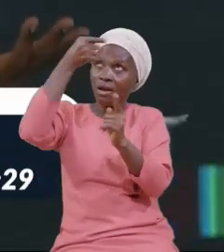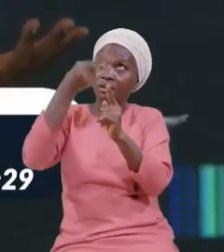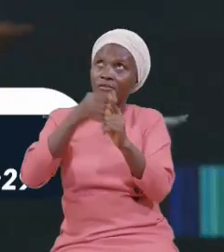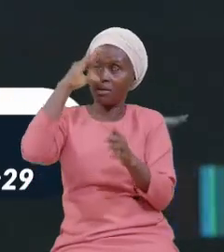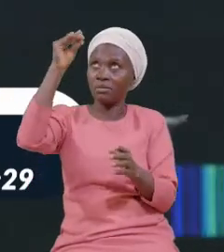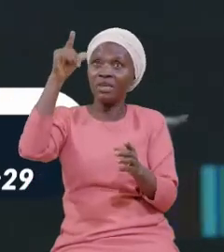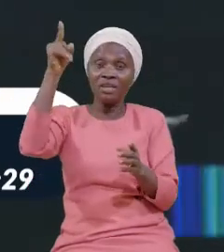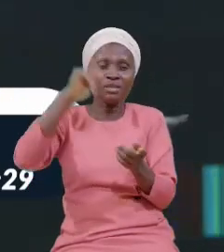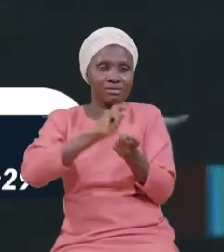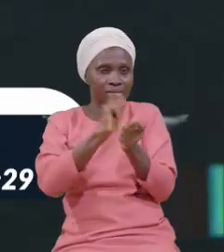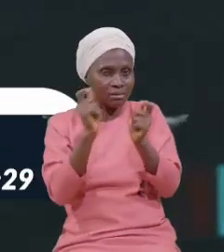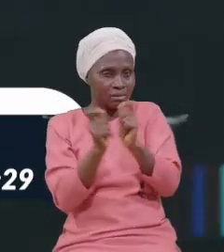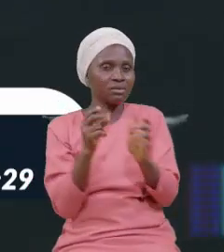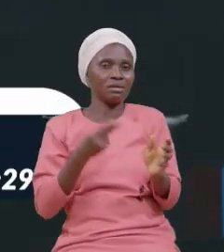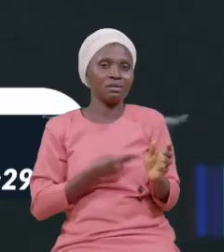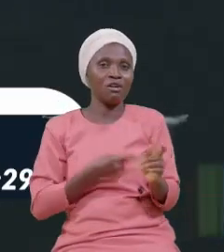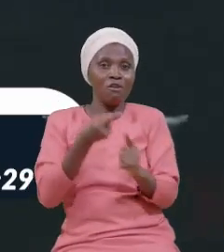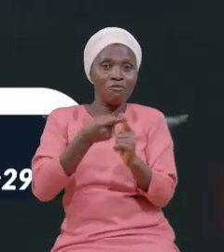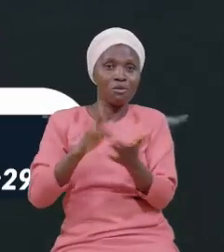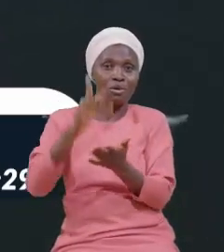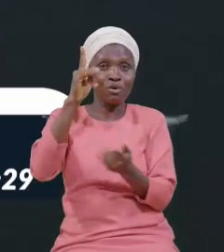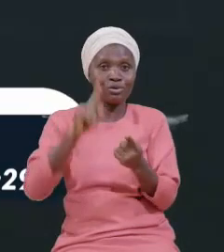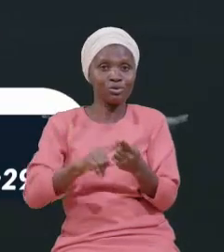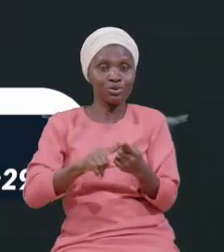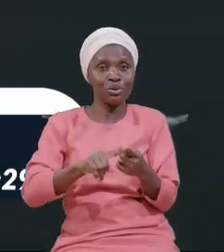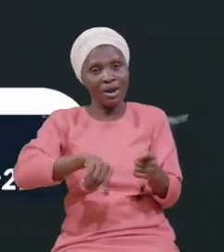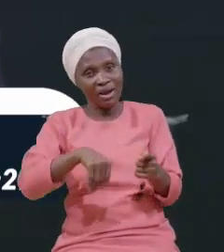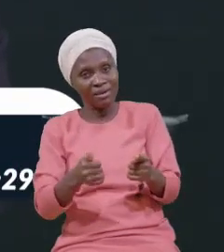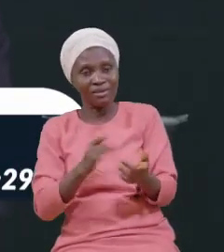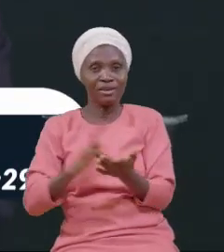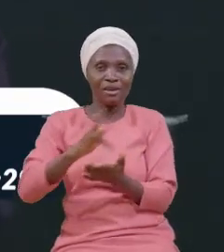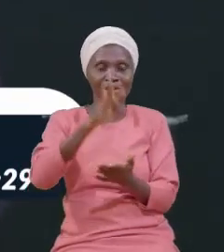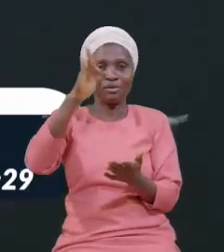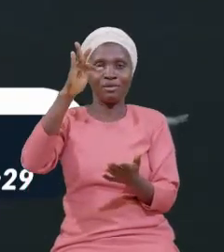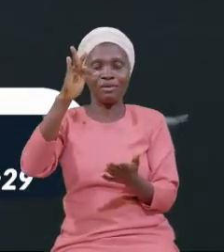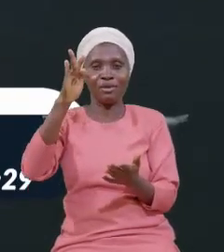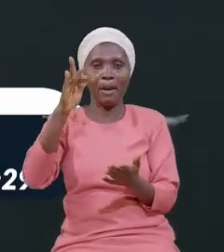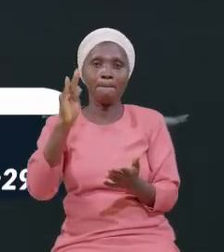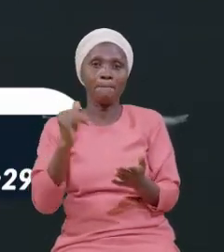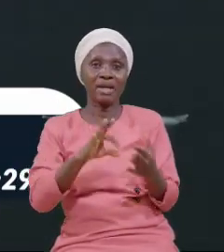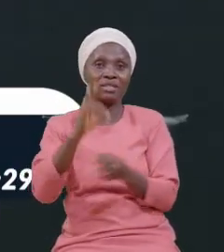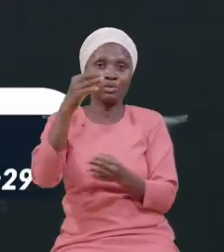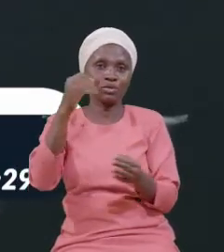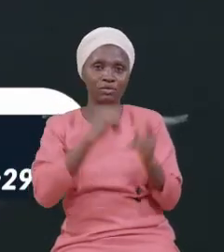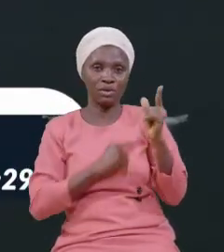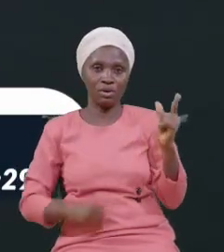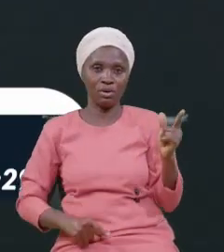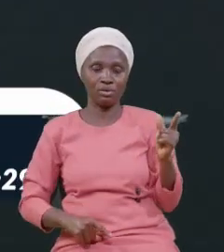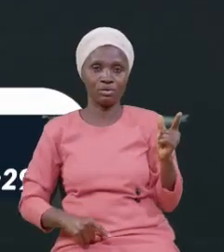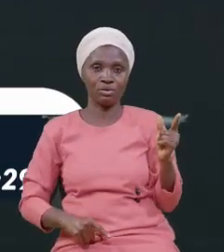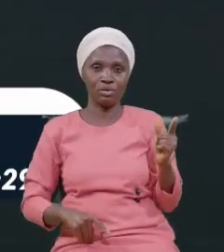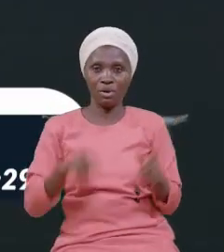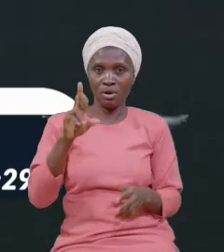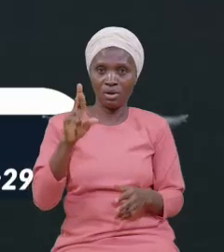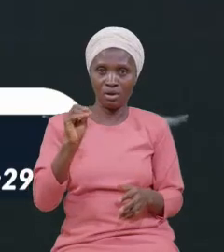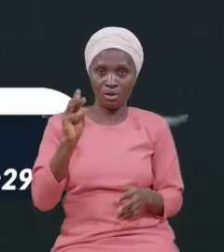glory, even as by the Spirit of the Lord. Romans chapter 8, verse